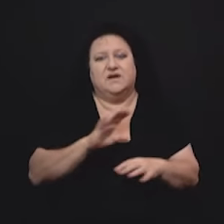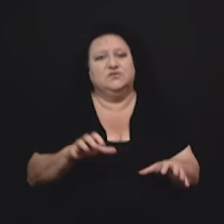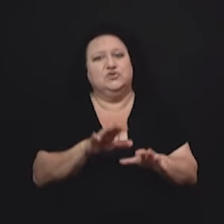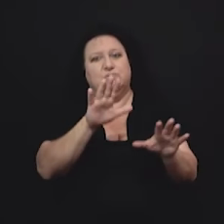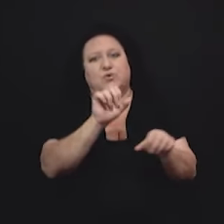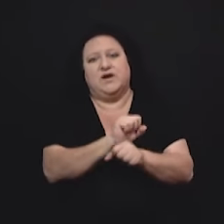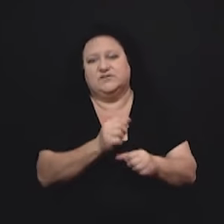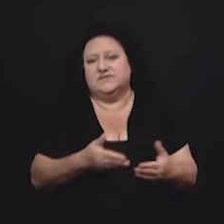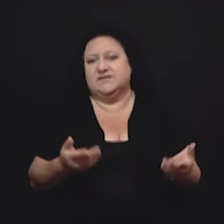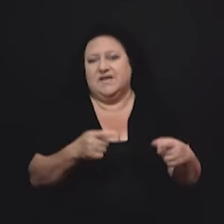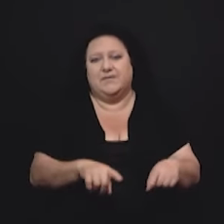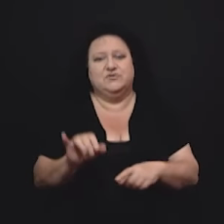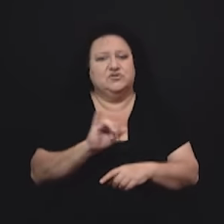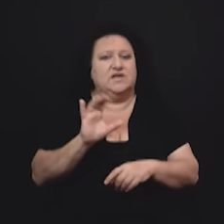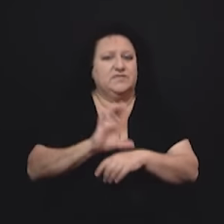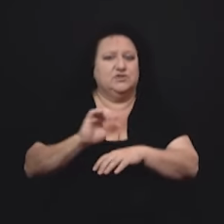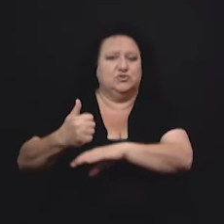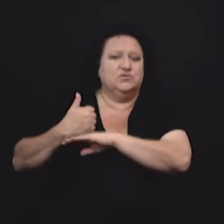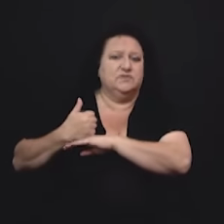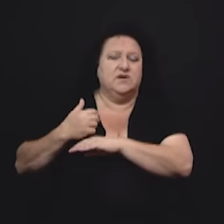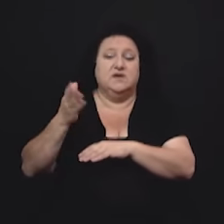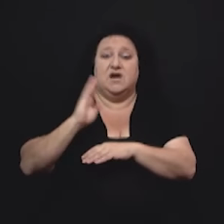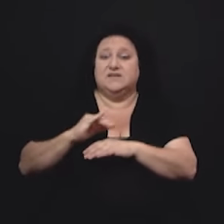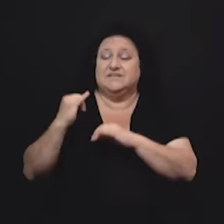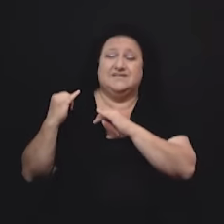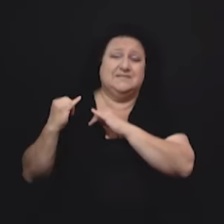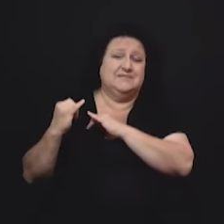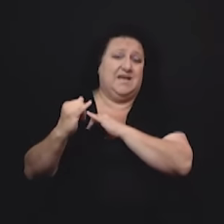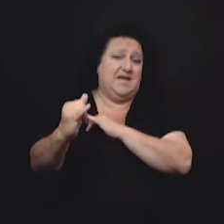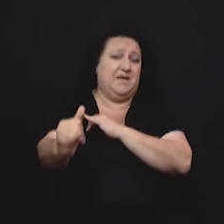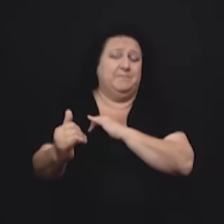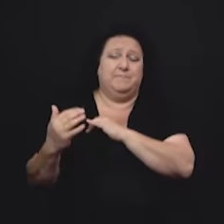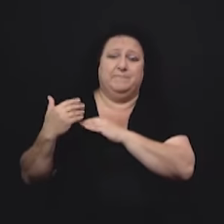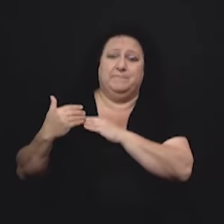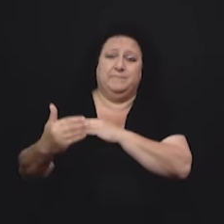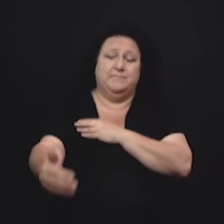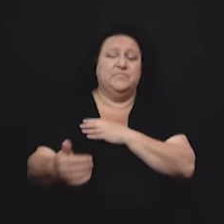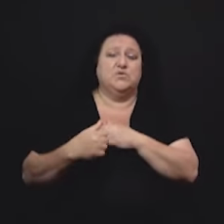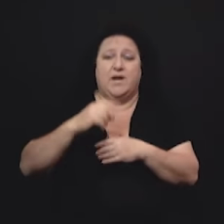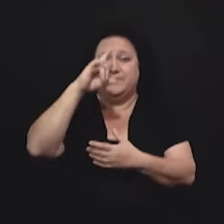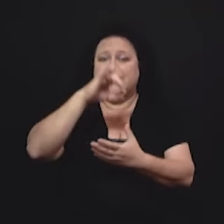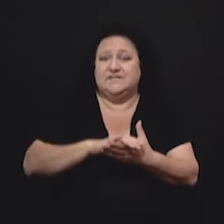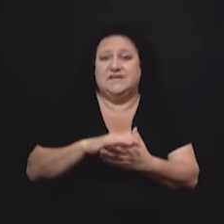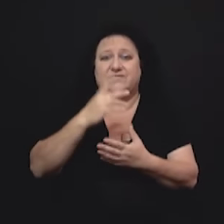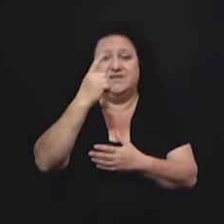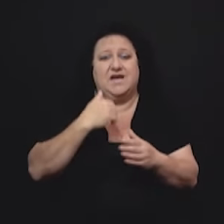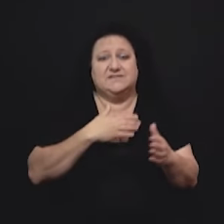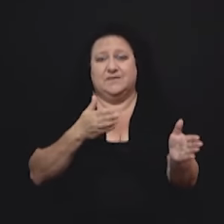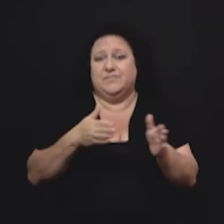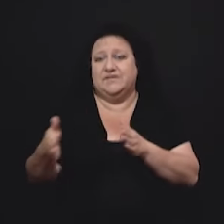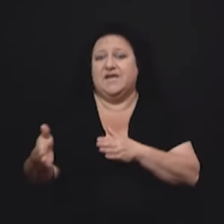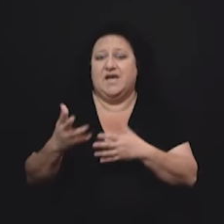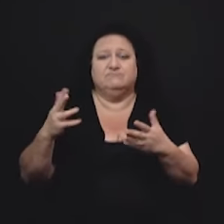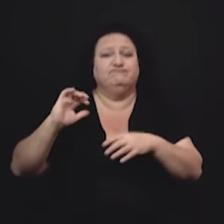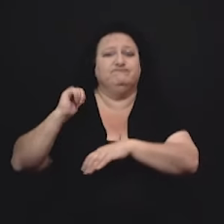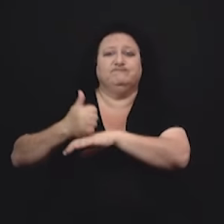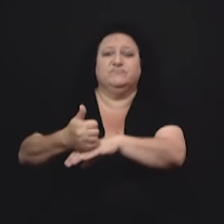early church. God is the same yesterday, today, and tomorrow. And so I do believe that he has a plan for us. Would you pray with me?